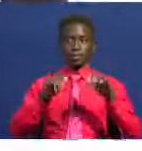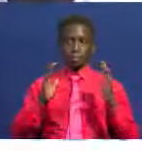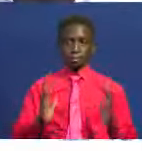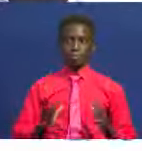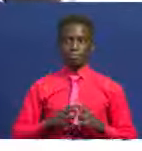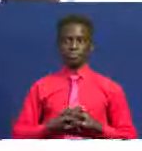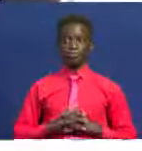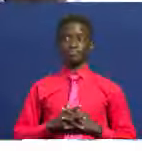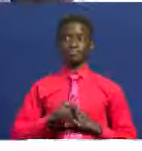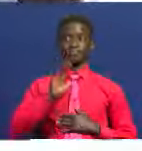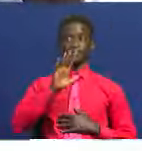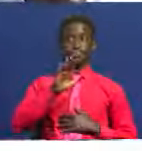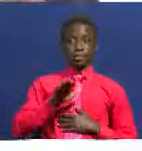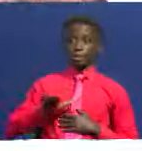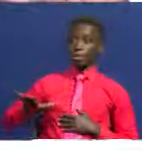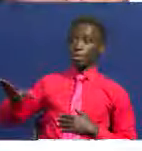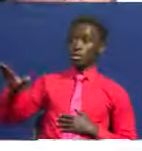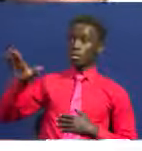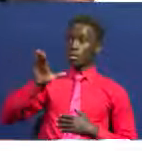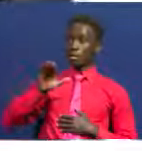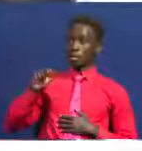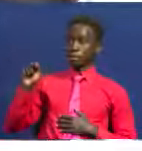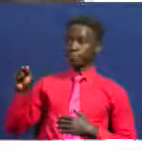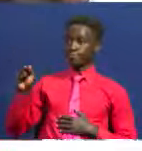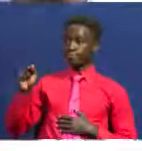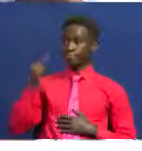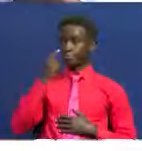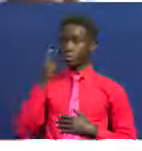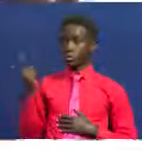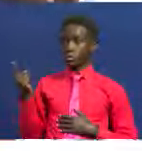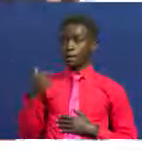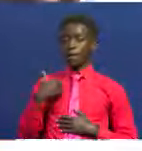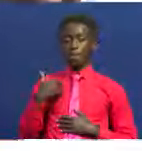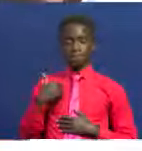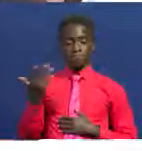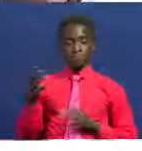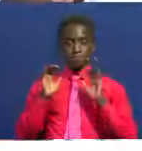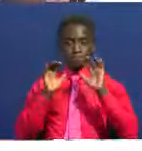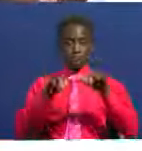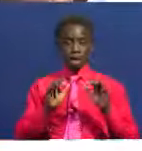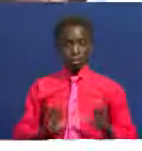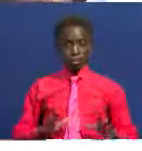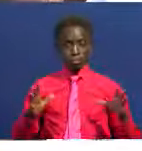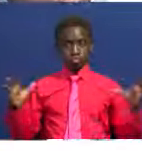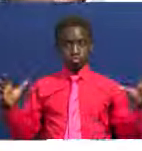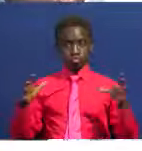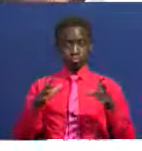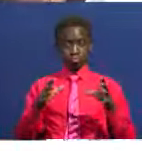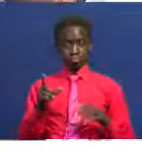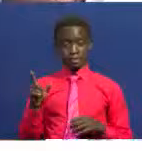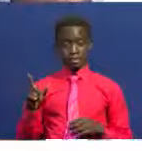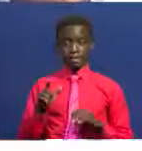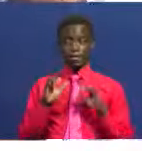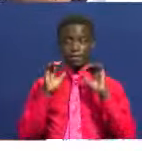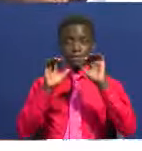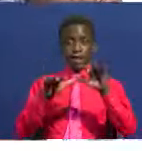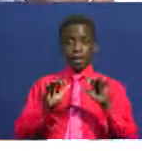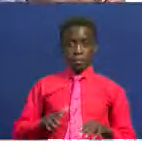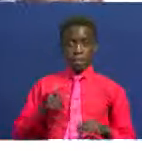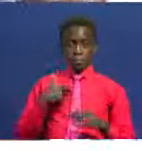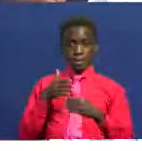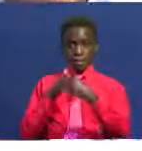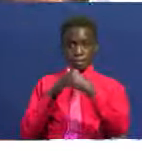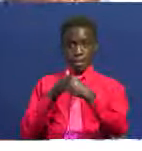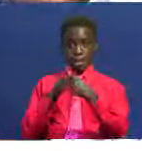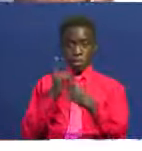Kwa hii area yetu, ukiangalia pande hii niko na wakulima, nimesimamia wakulima around 700